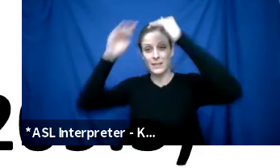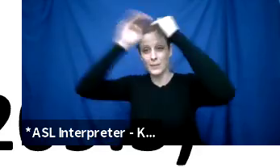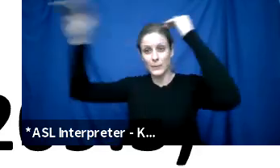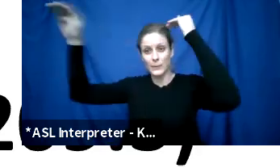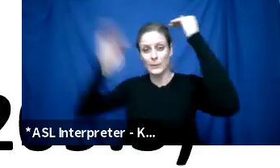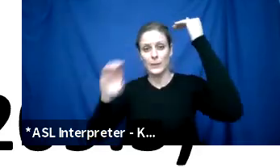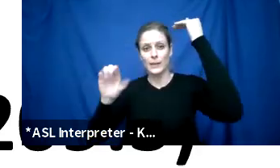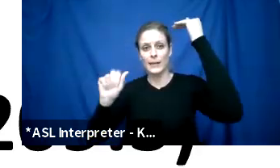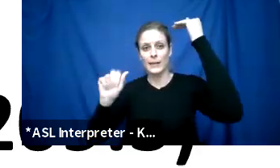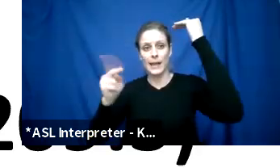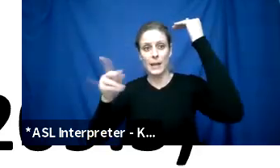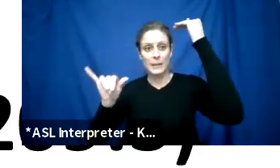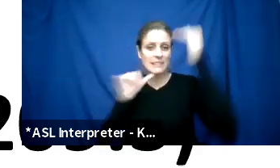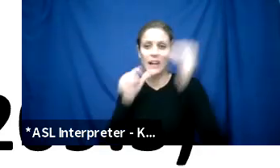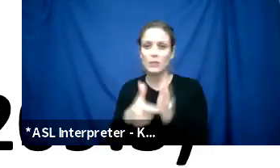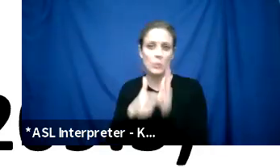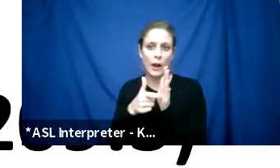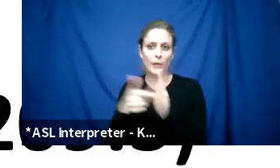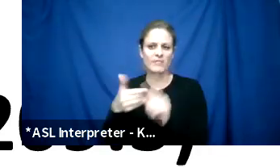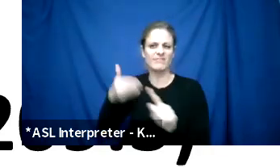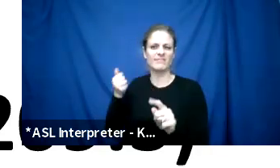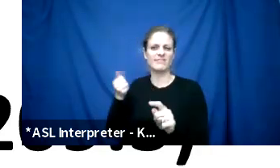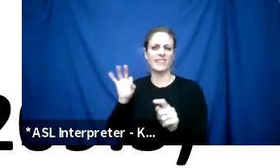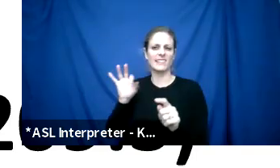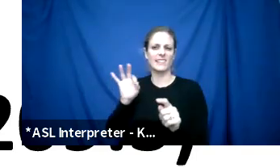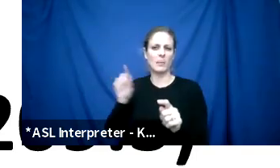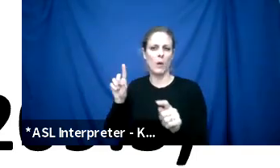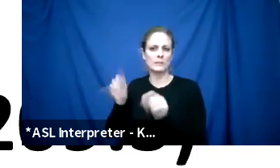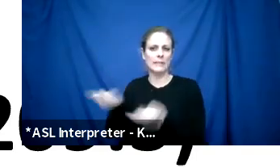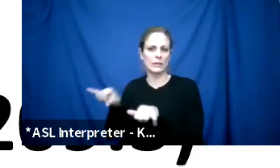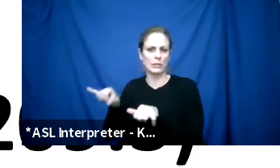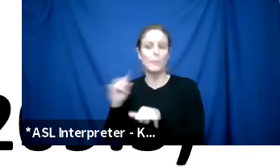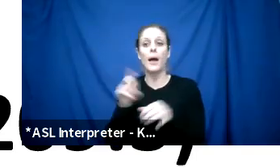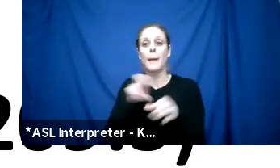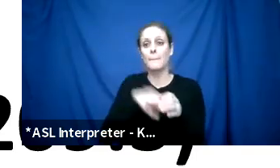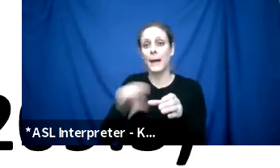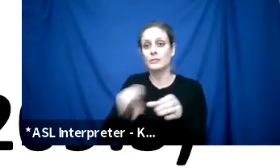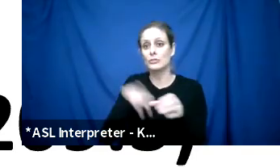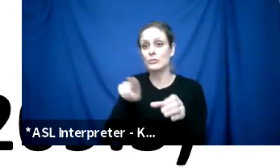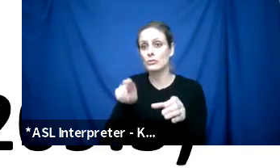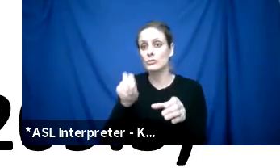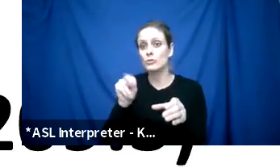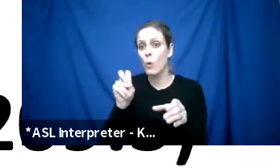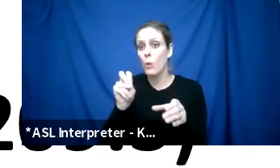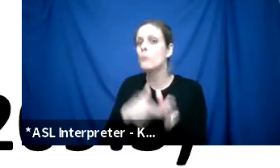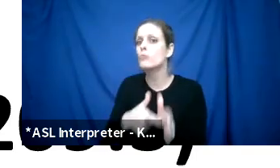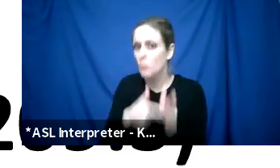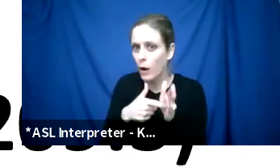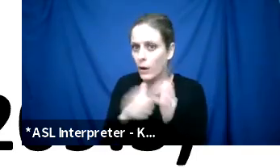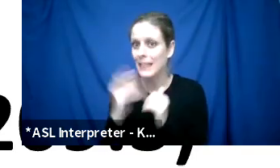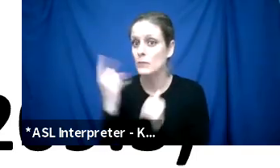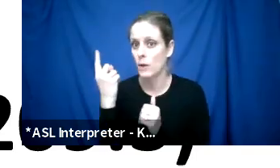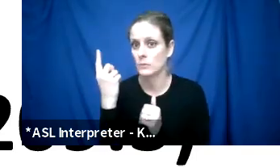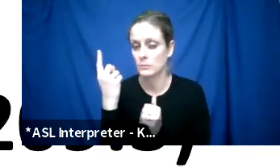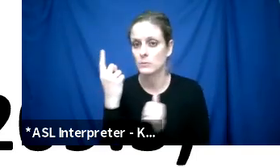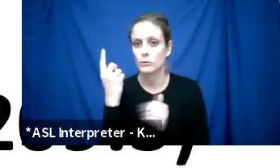That was the earlier provision. But a passenger loading zone would be required, at least one, um, provided at